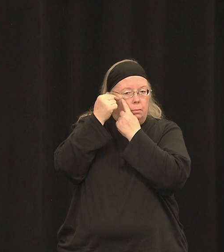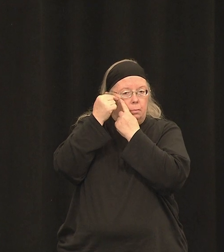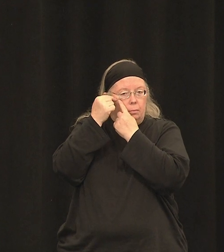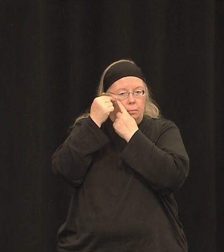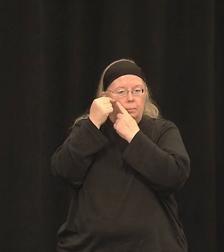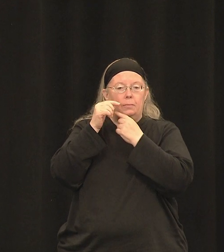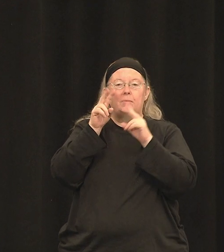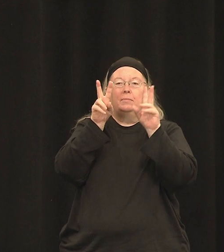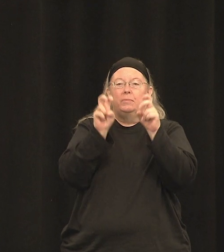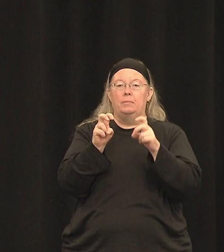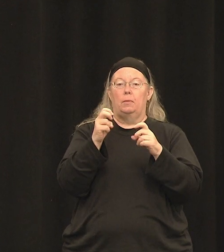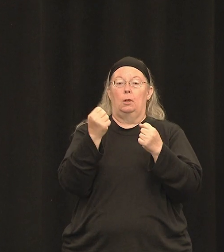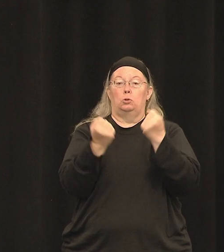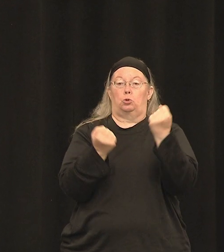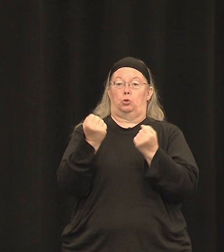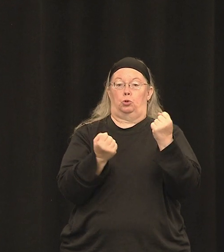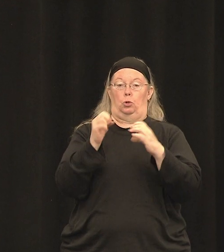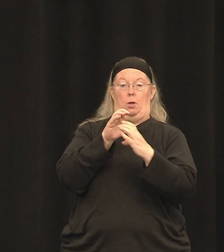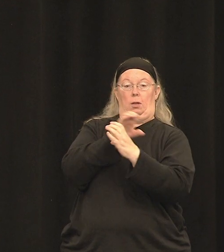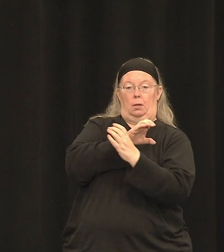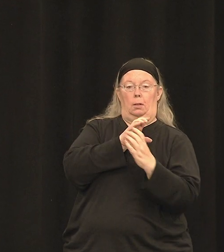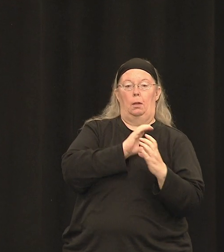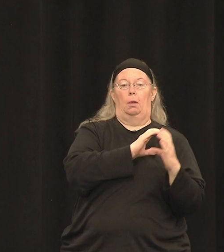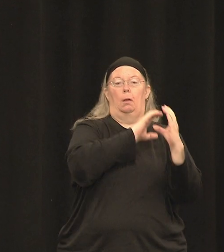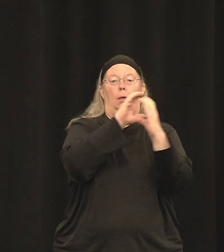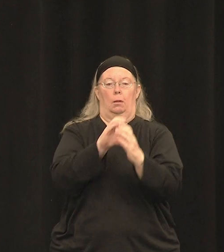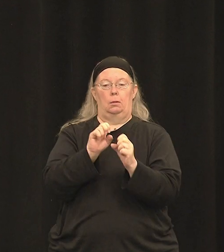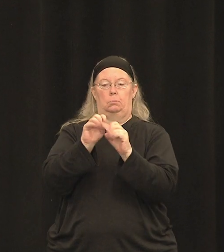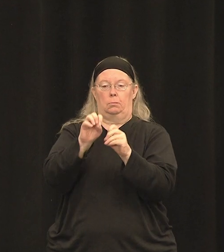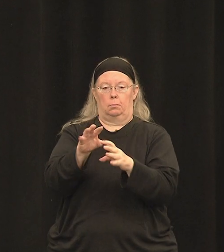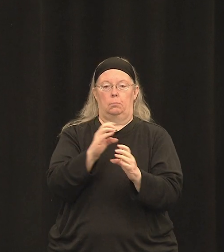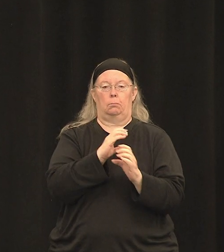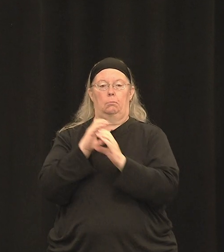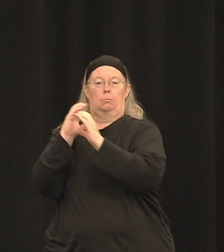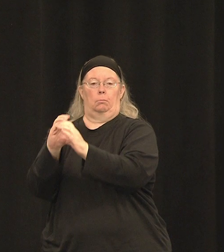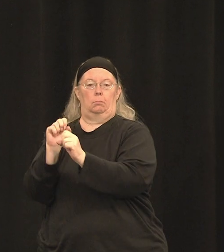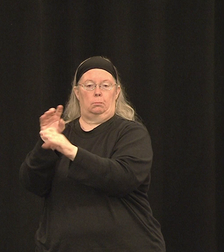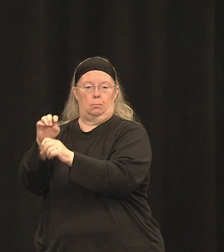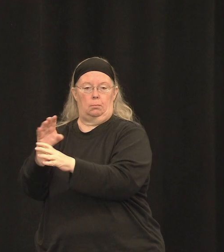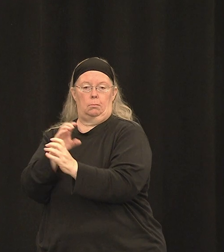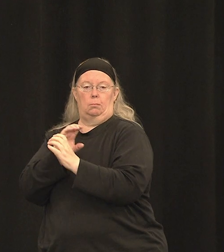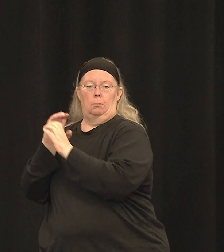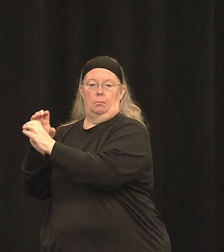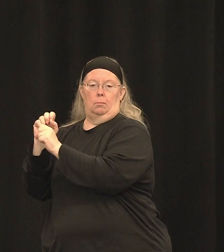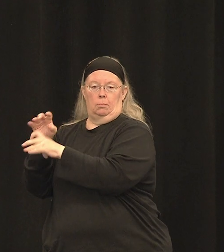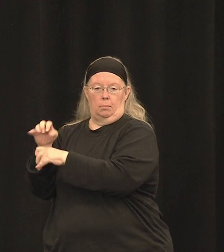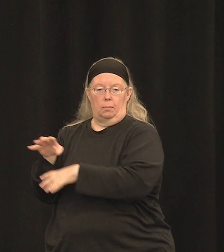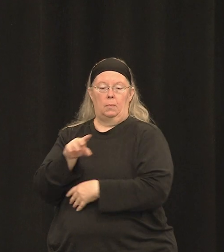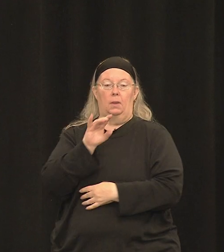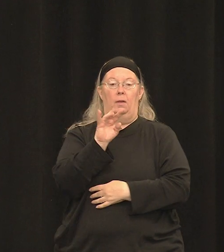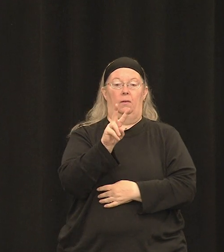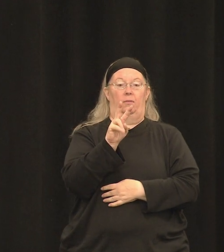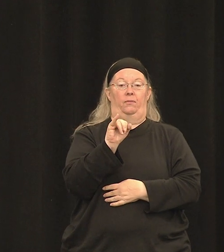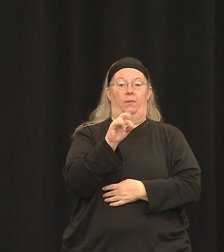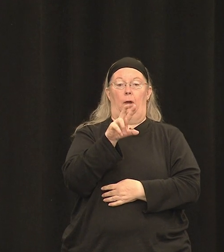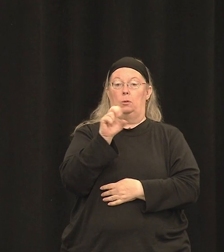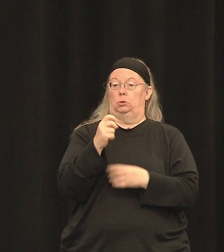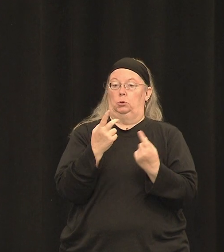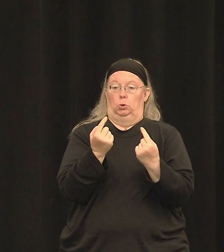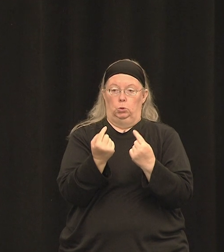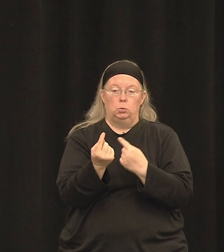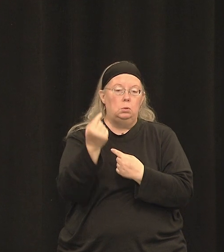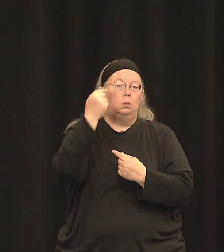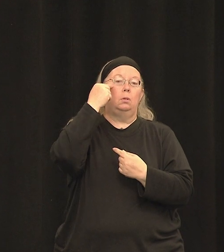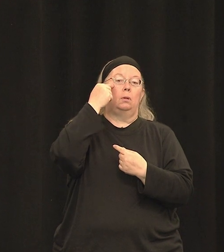in the eye, the virus does what viruses do. It invades the cell and dumps its cargo. Now the cells have